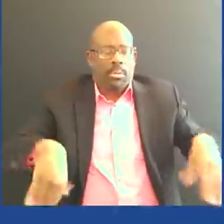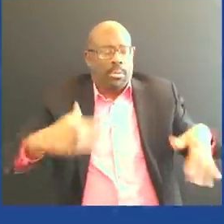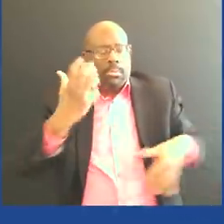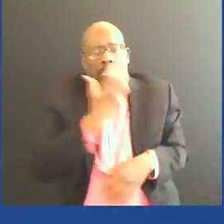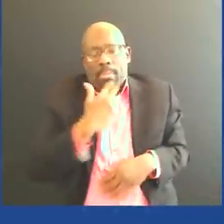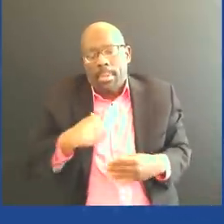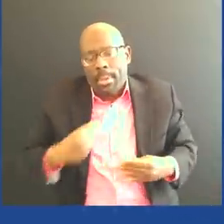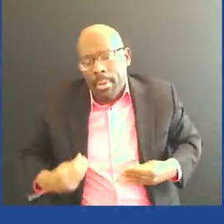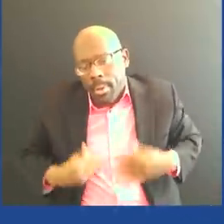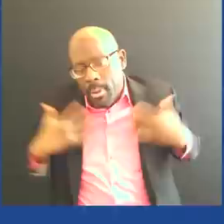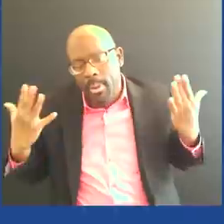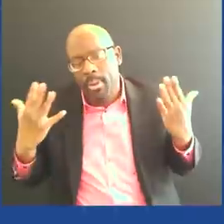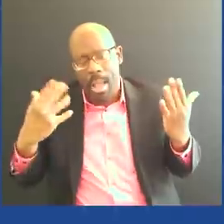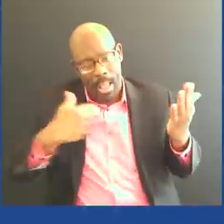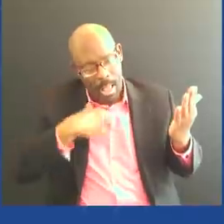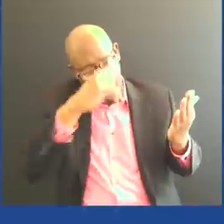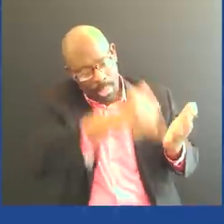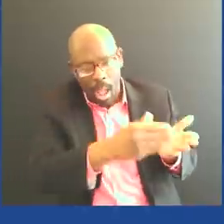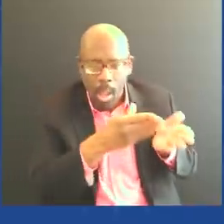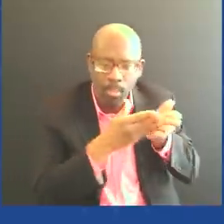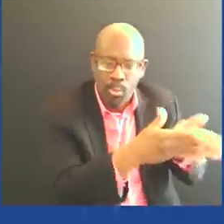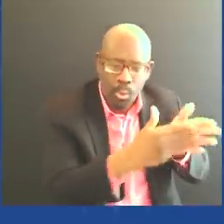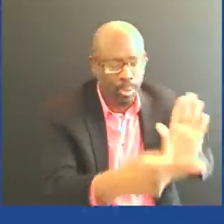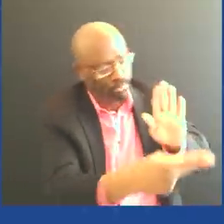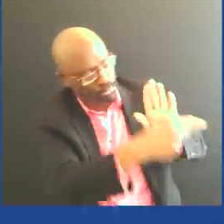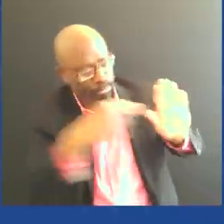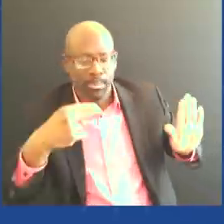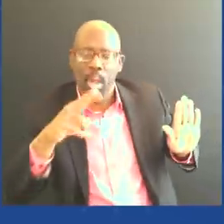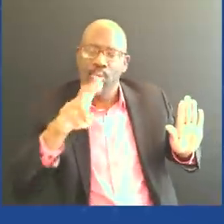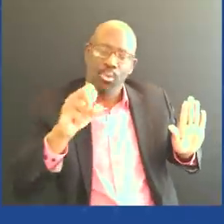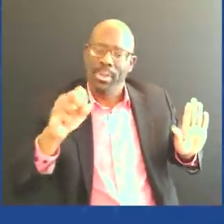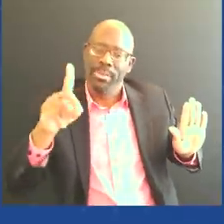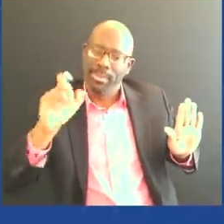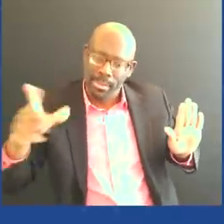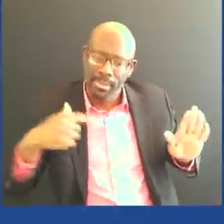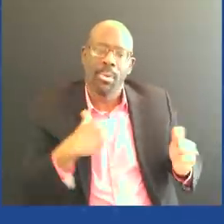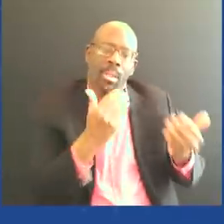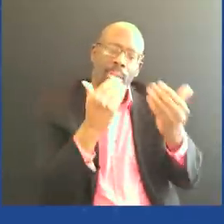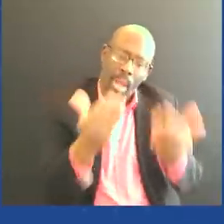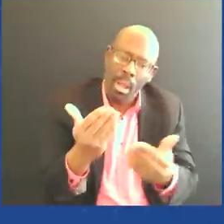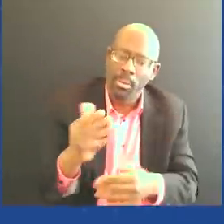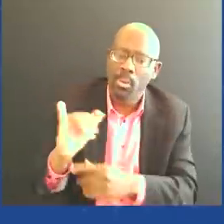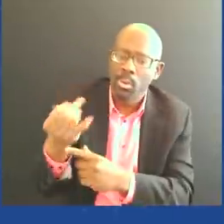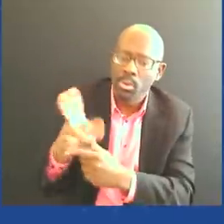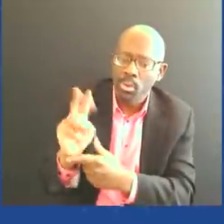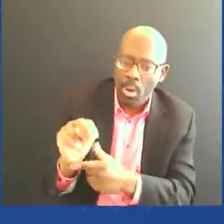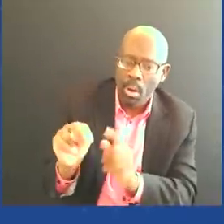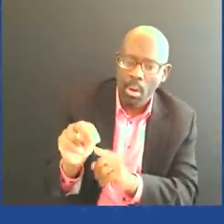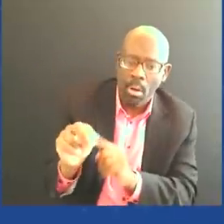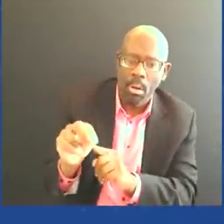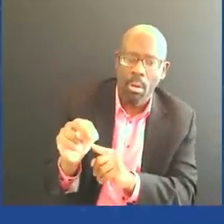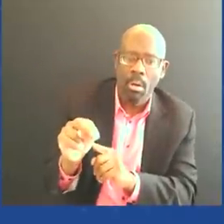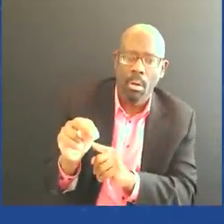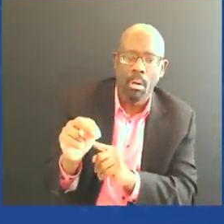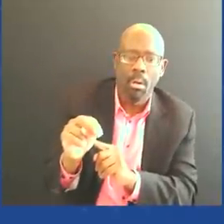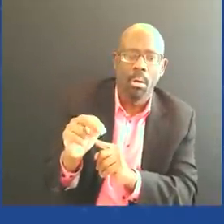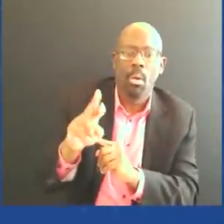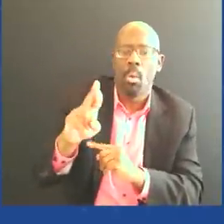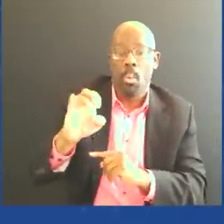name. I want to thank John Riley and everyone who worked over the last 3 years to make this day a